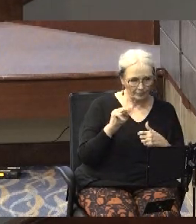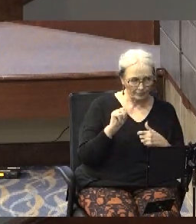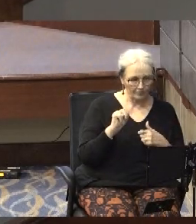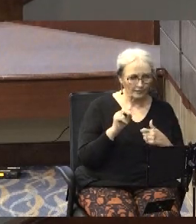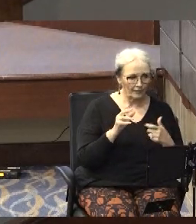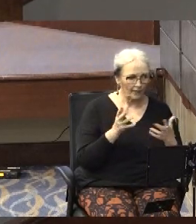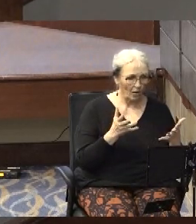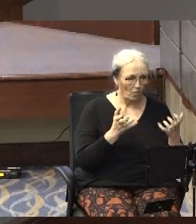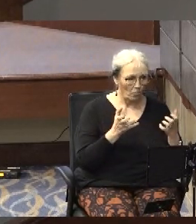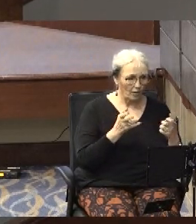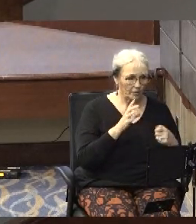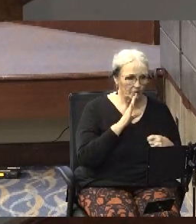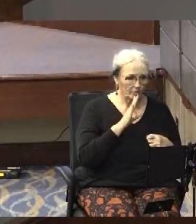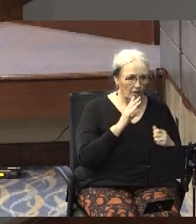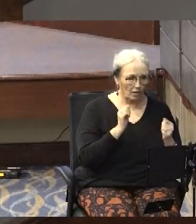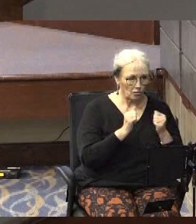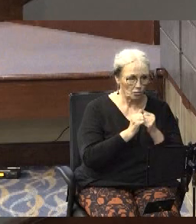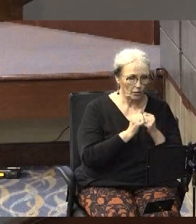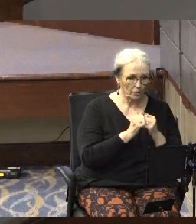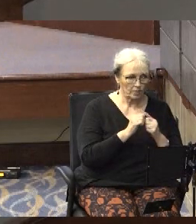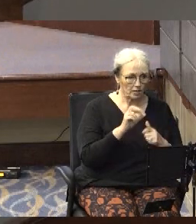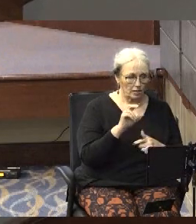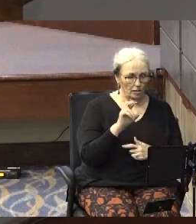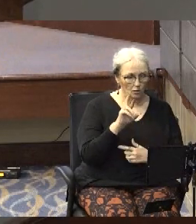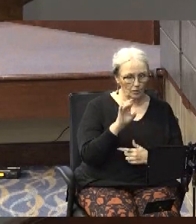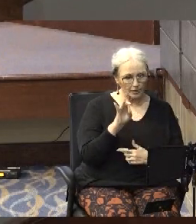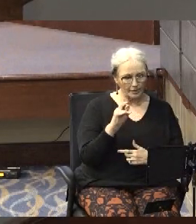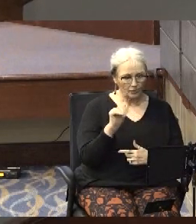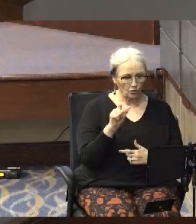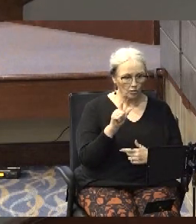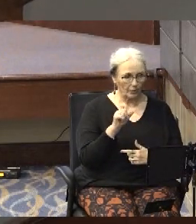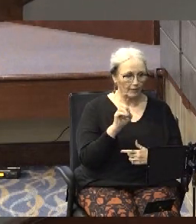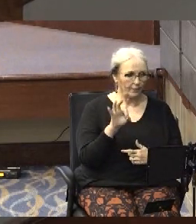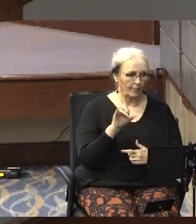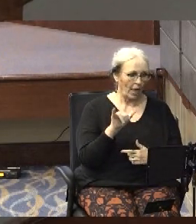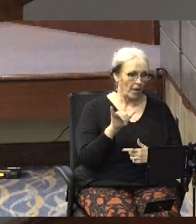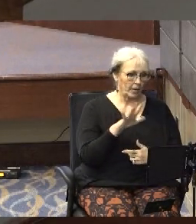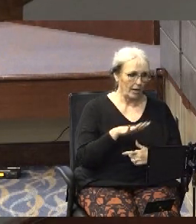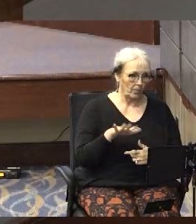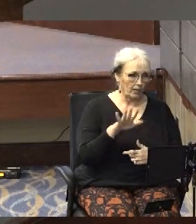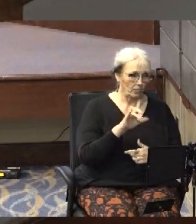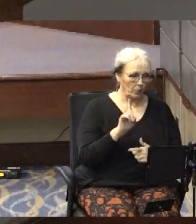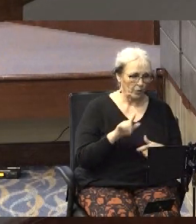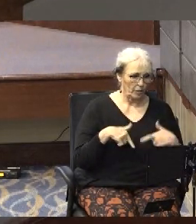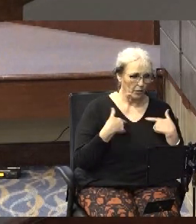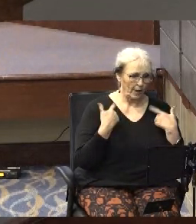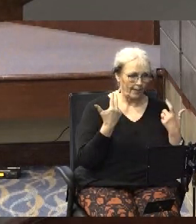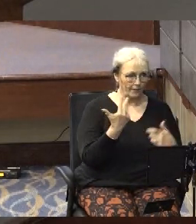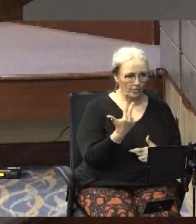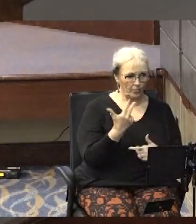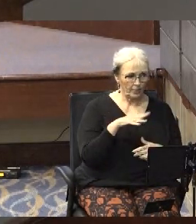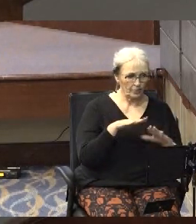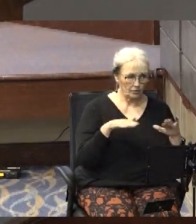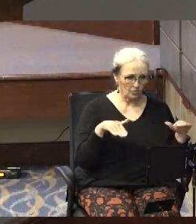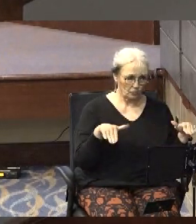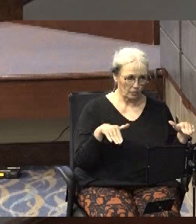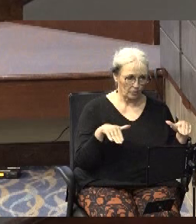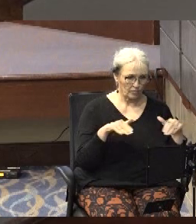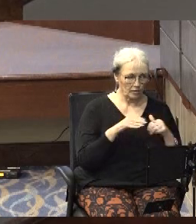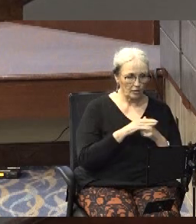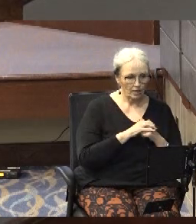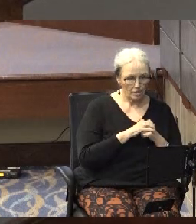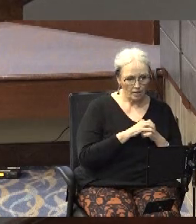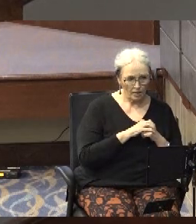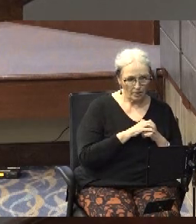And I just wanted to speak to the residential fabric of the neighborhood. We have three children, and we have been very